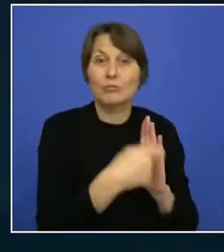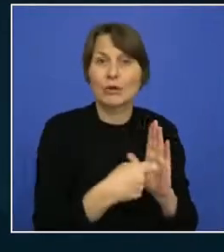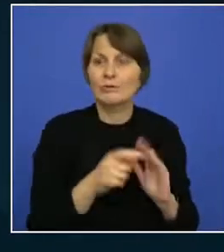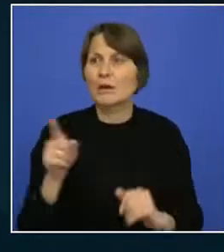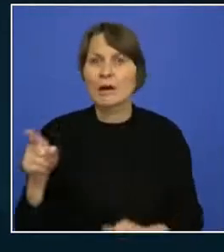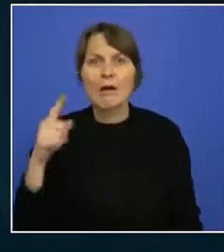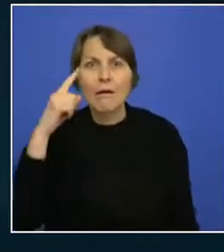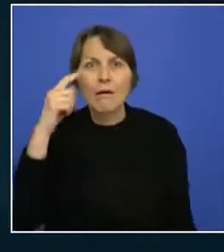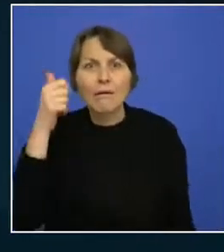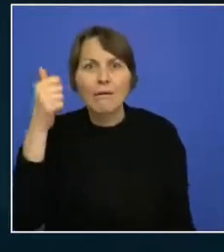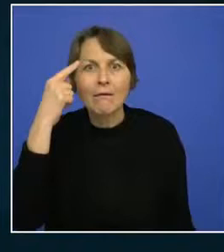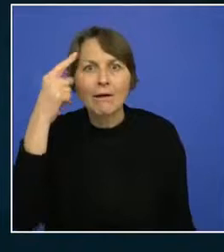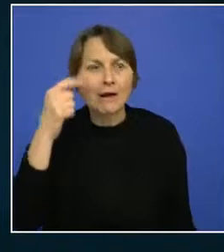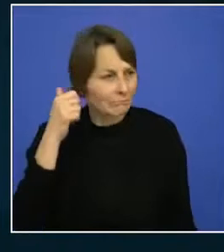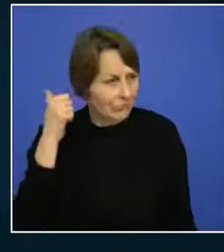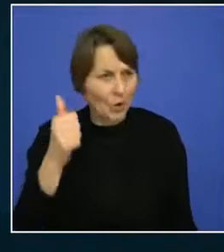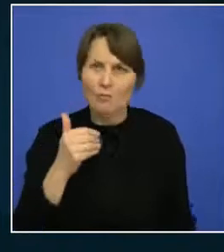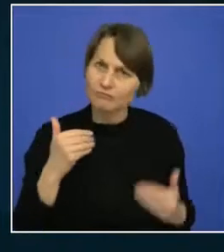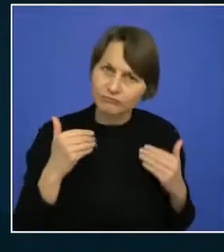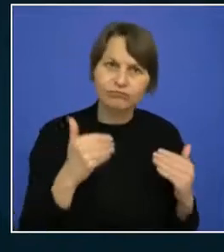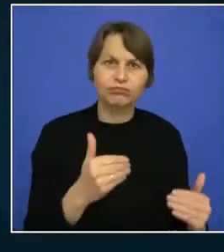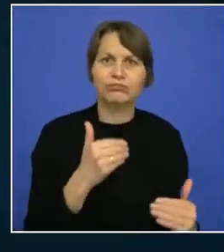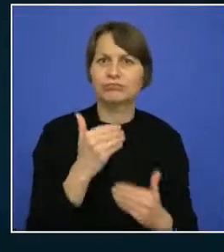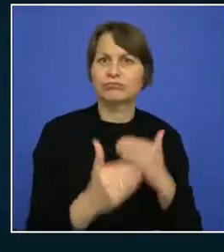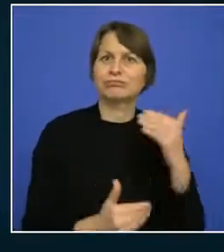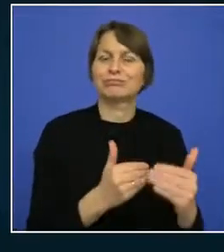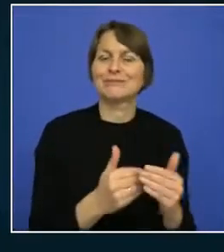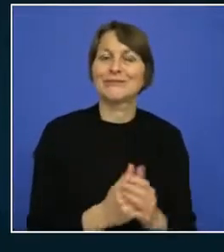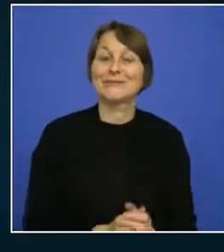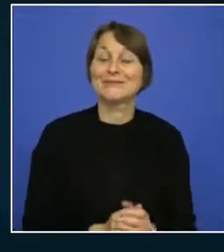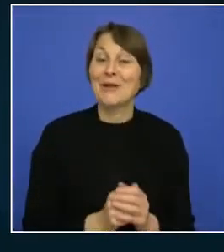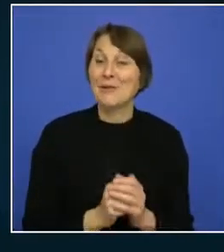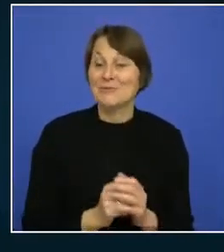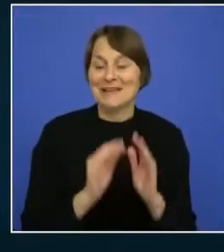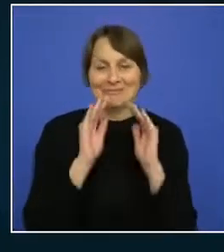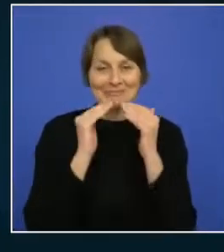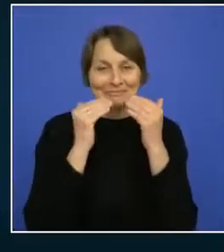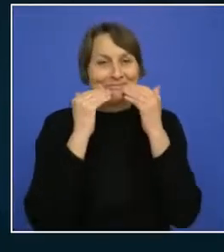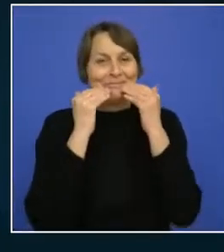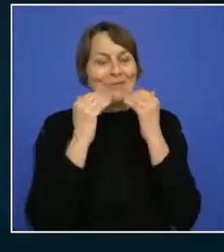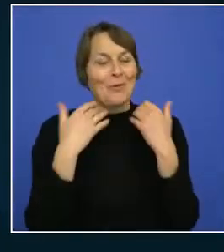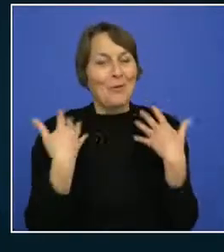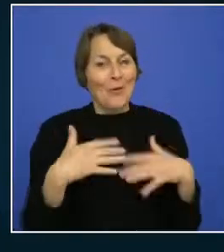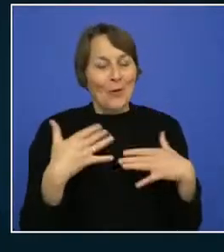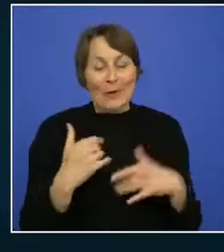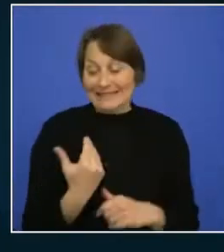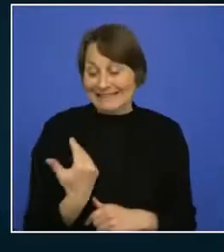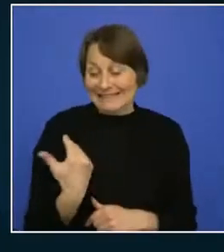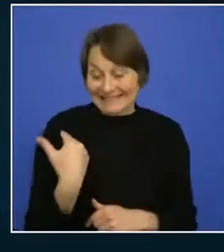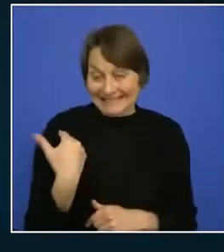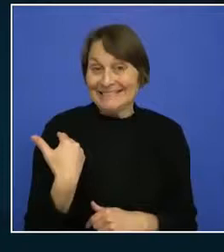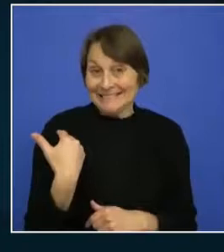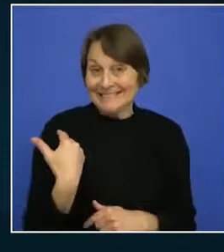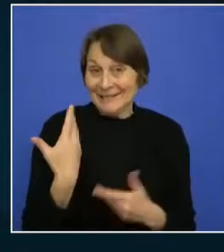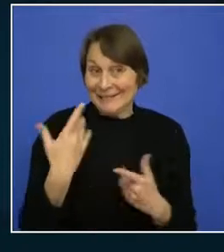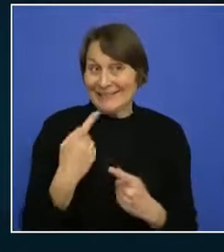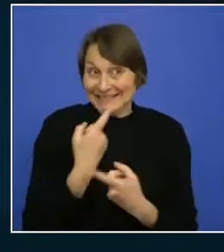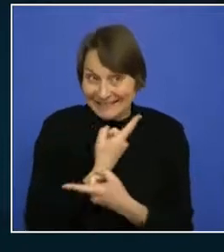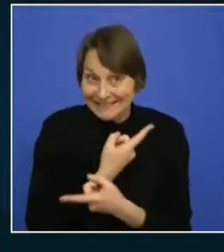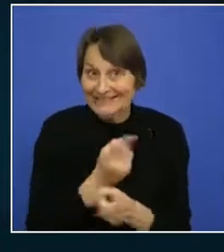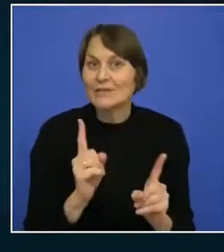idea. Let's do that. So I'm excited to say that recently we've announced the results of the first